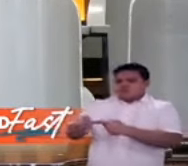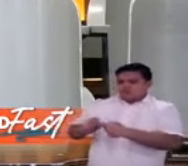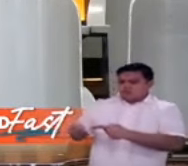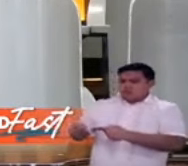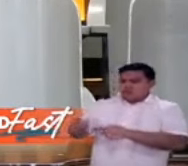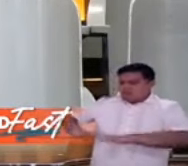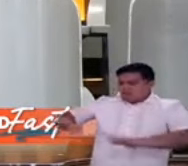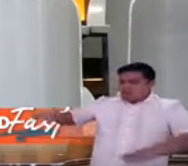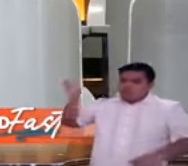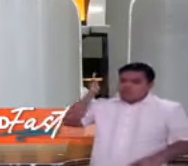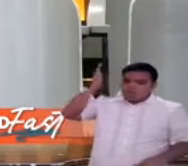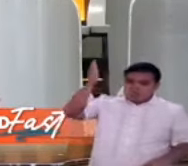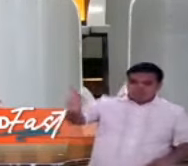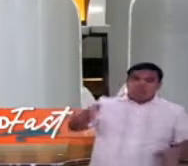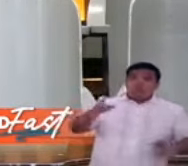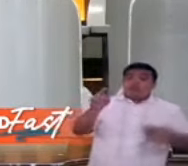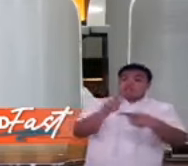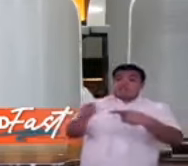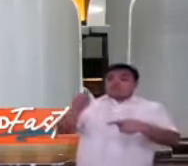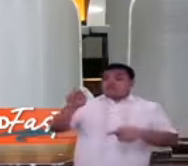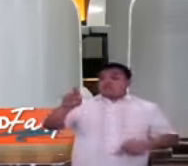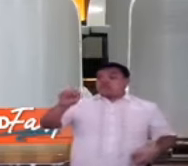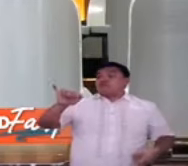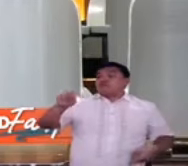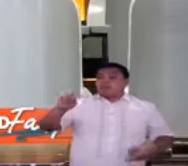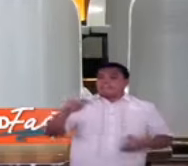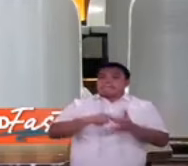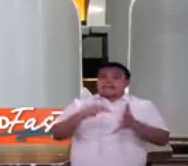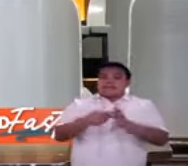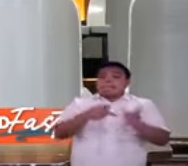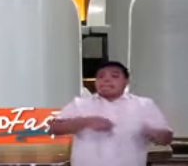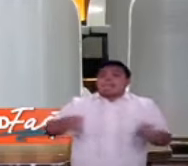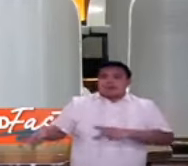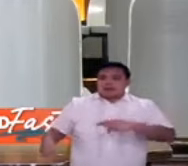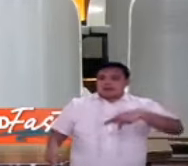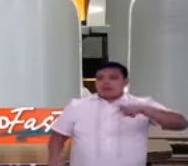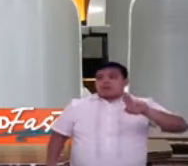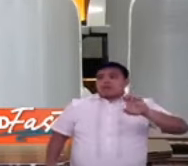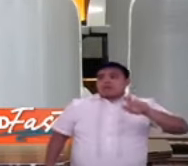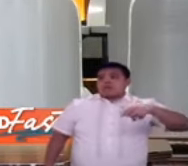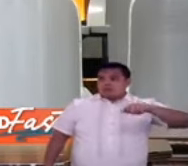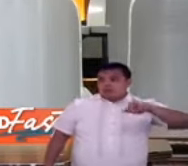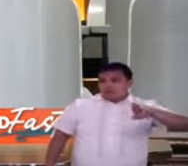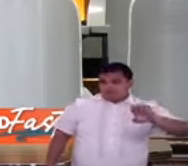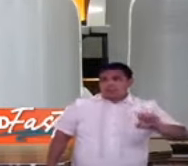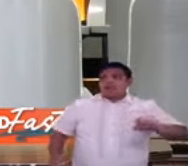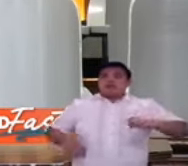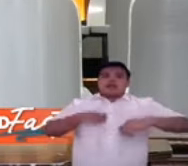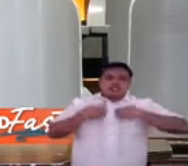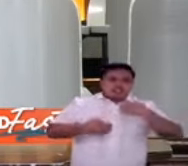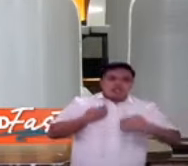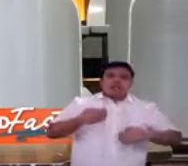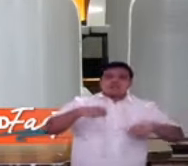their children well. To train means to prepare for a contest, to instruct by exercise, to